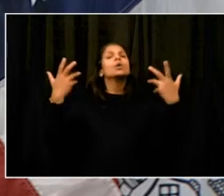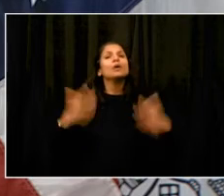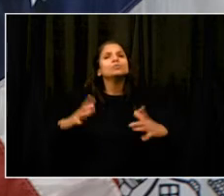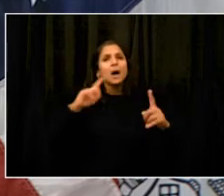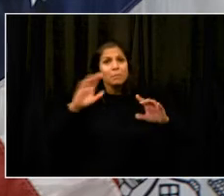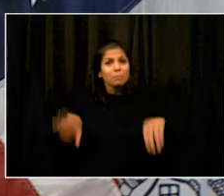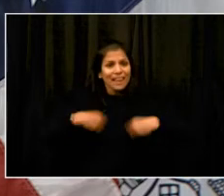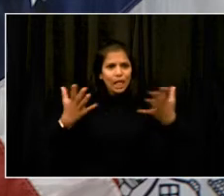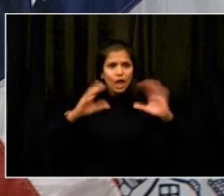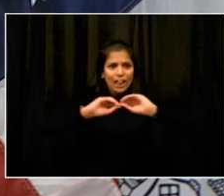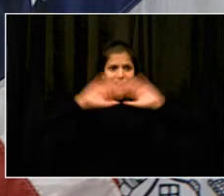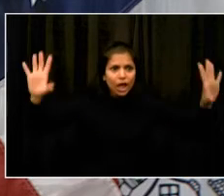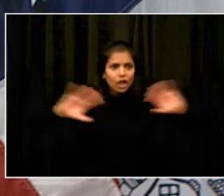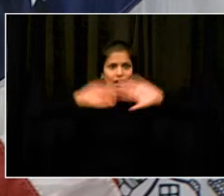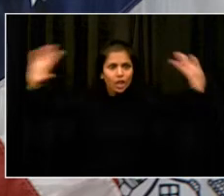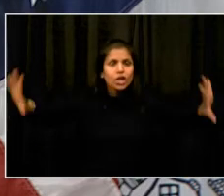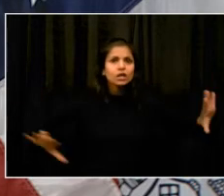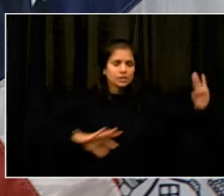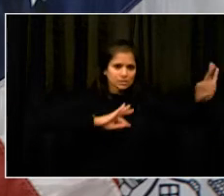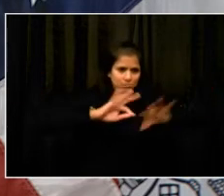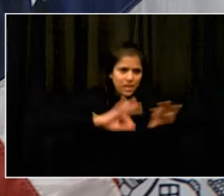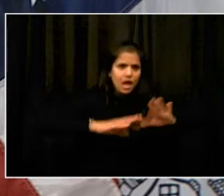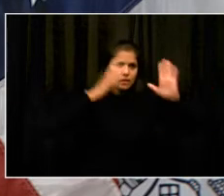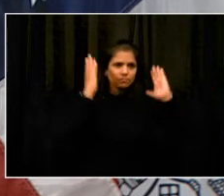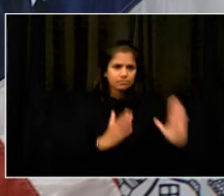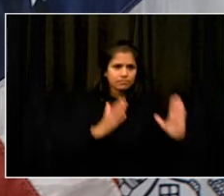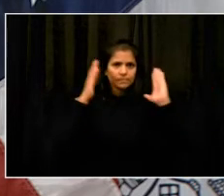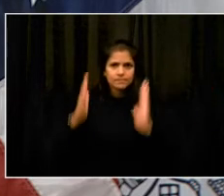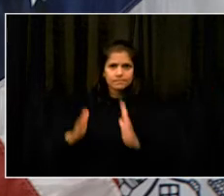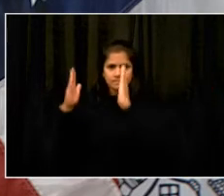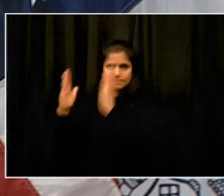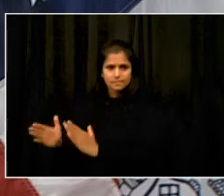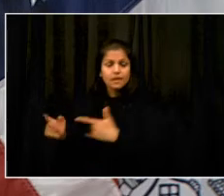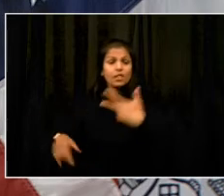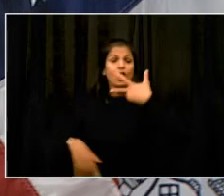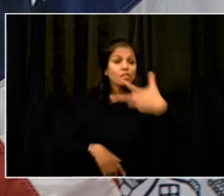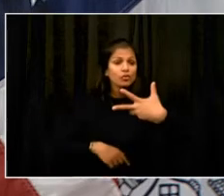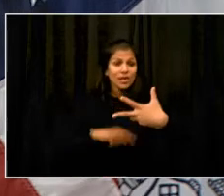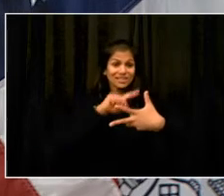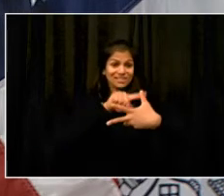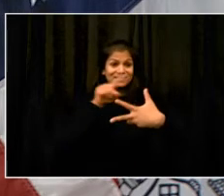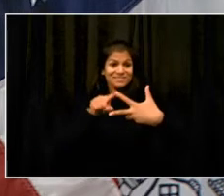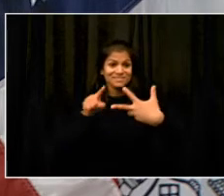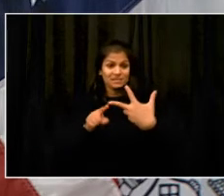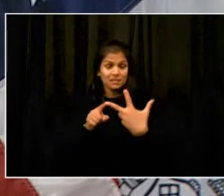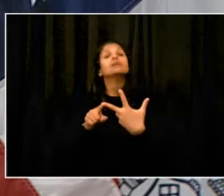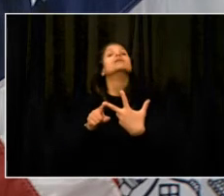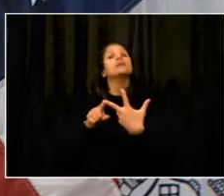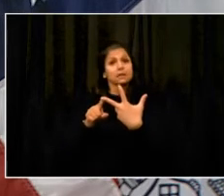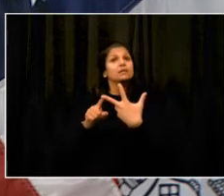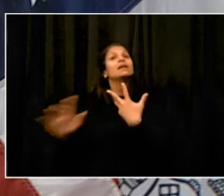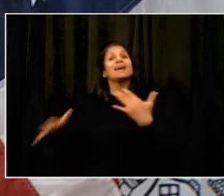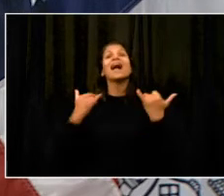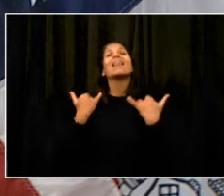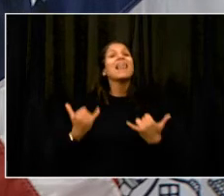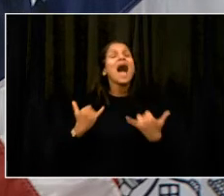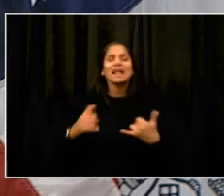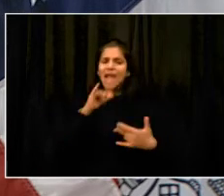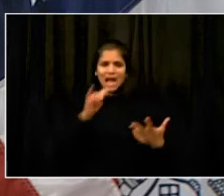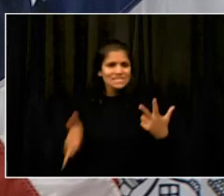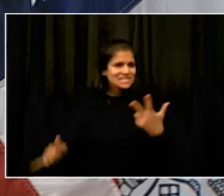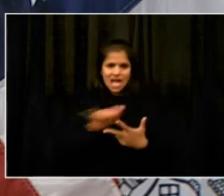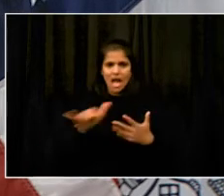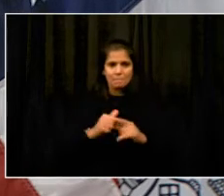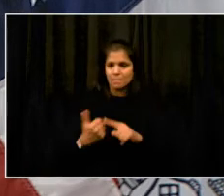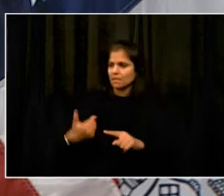reality. This is not the same as what we experienced in the spring. I think this is the crux of the matter, Rich. We are very, very